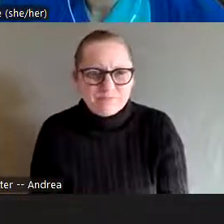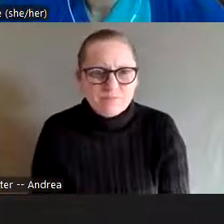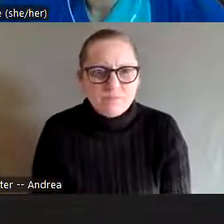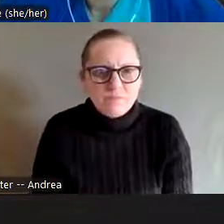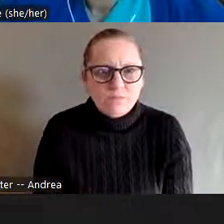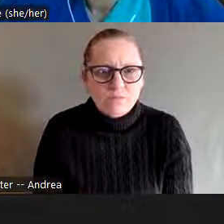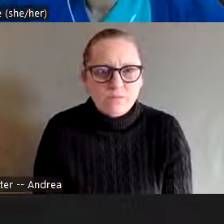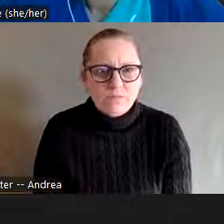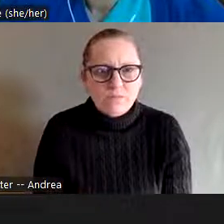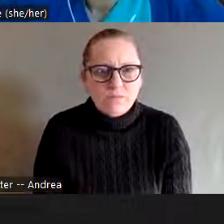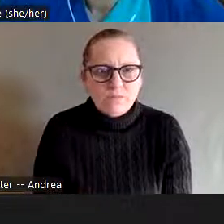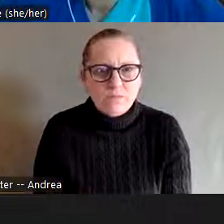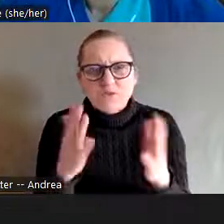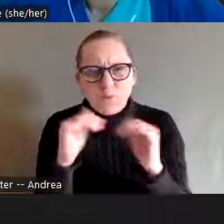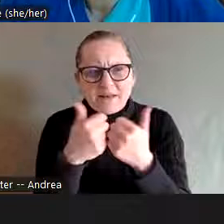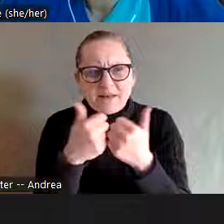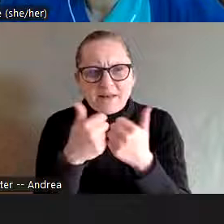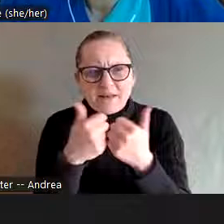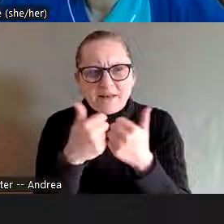Yeah, what's open game?